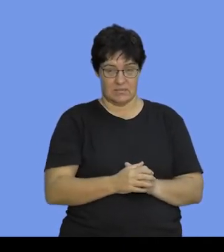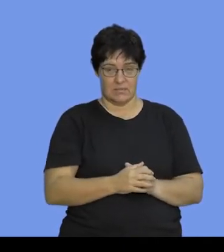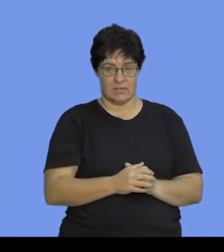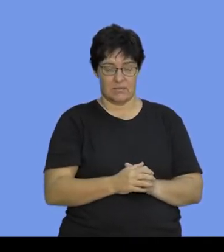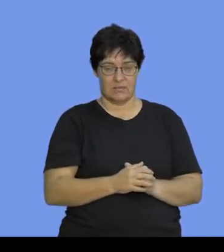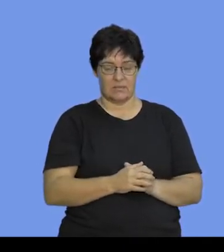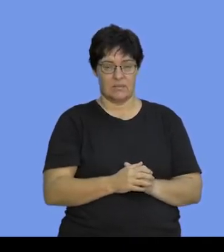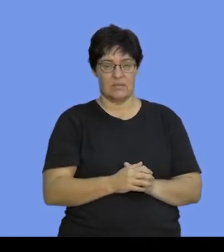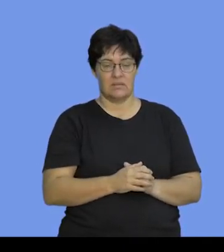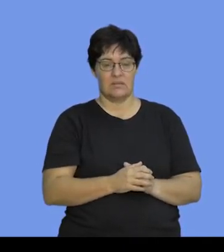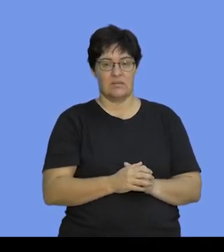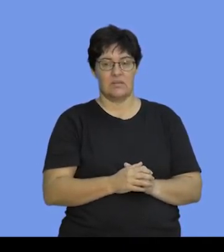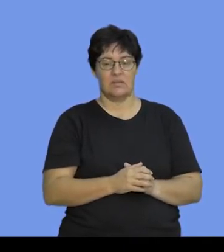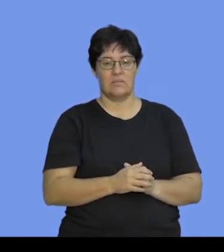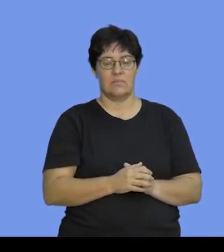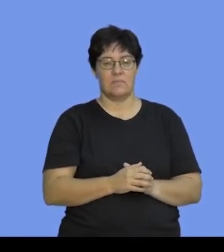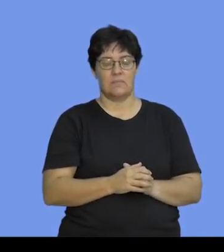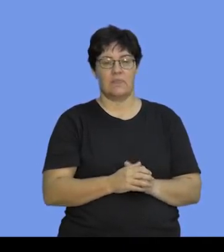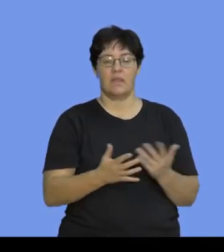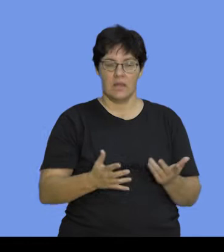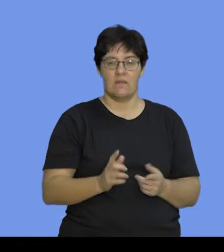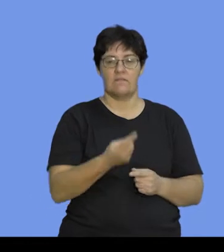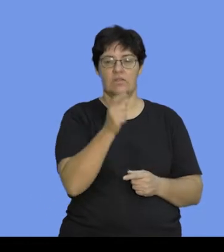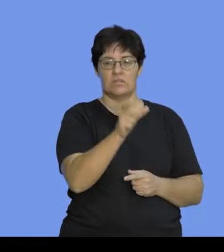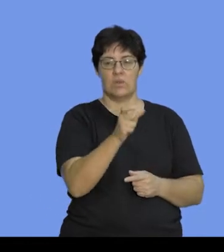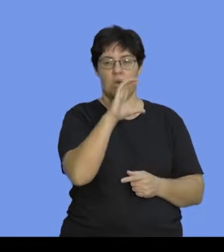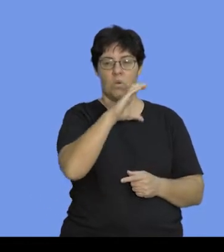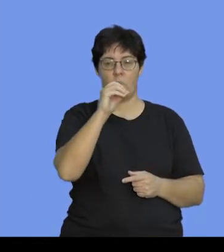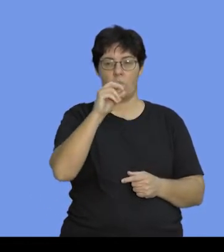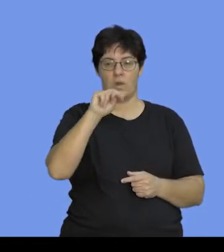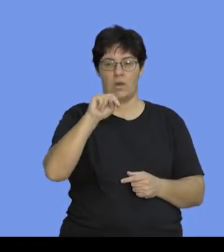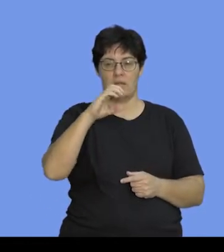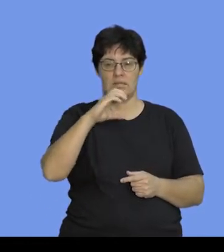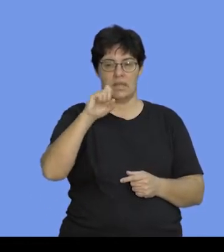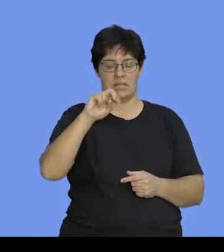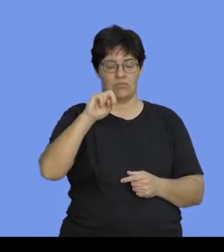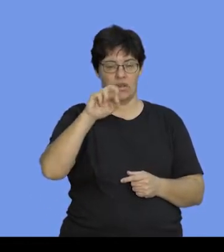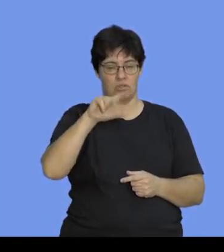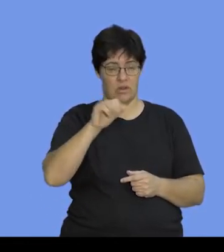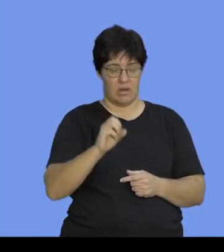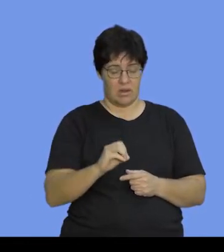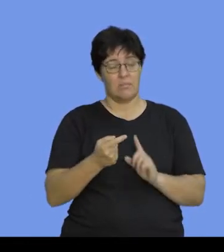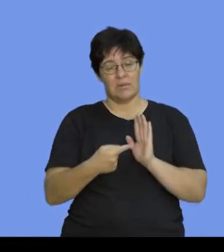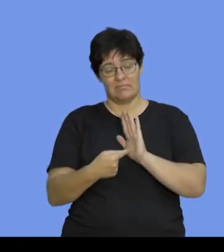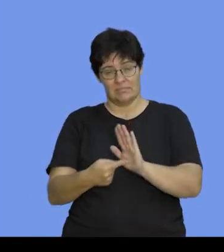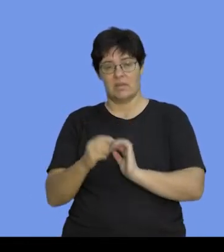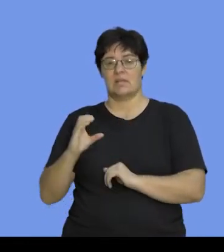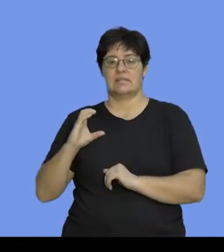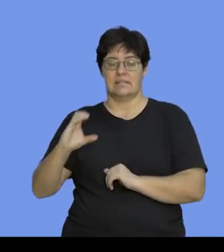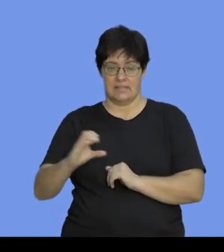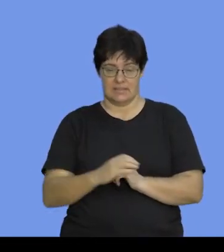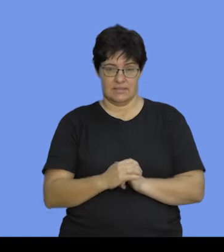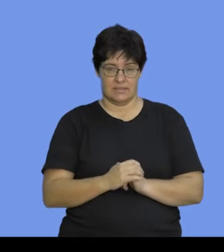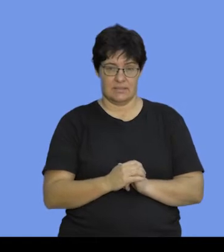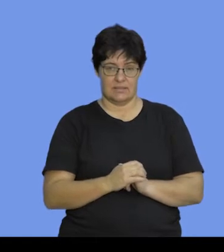be using once too often in our discussion? The first term is concentration. The symbol is C, small letter C, okay?